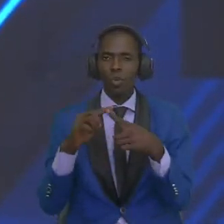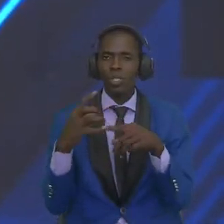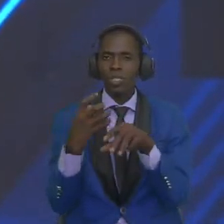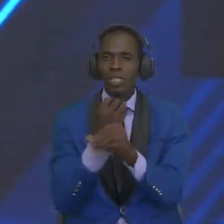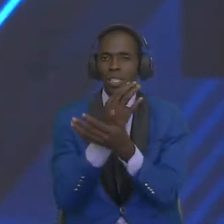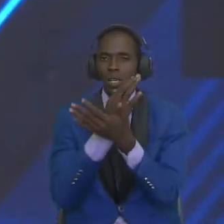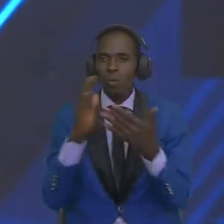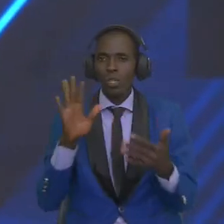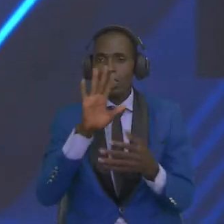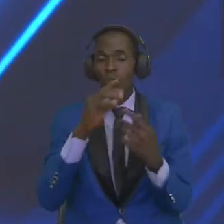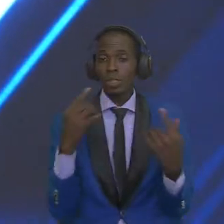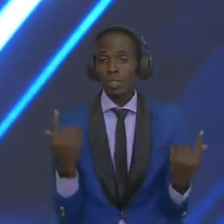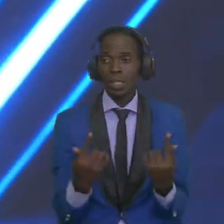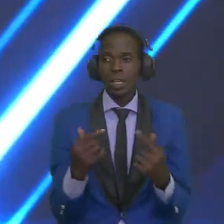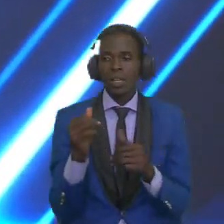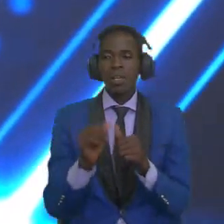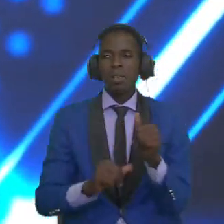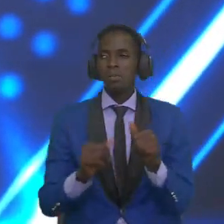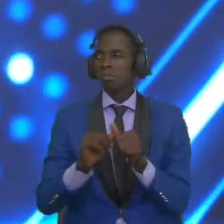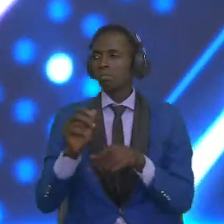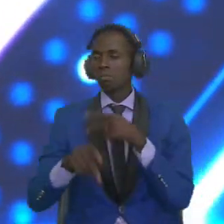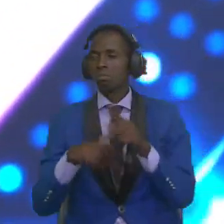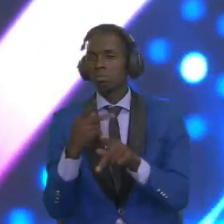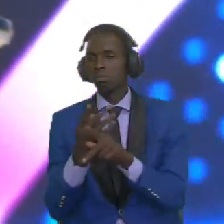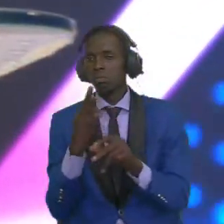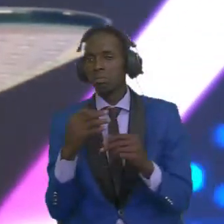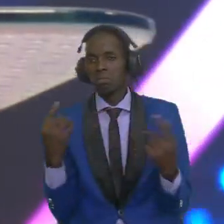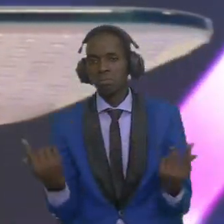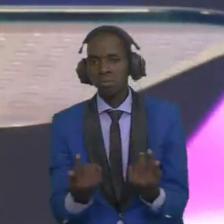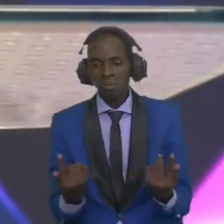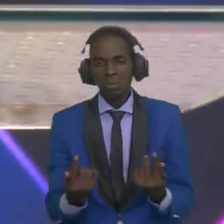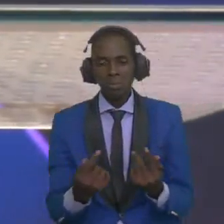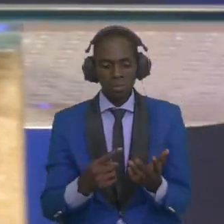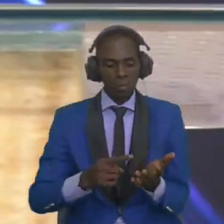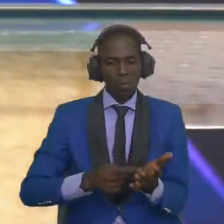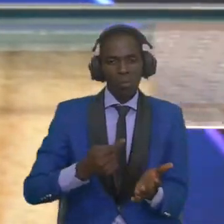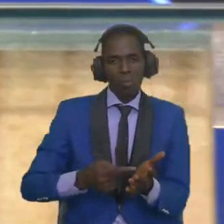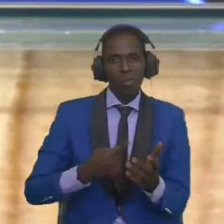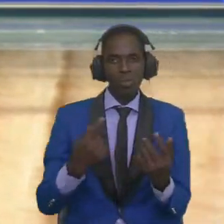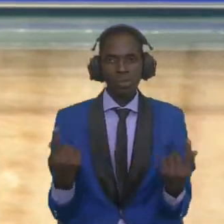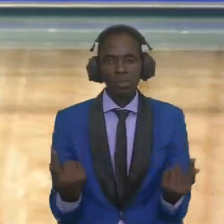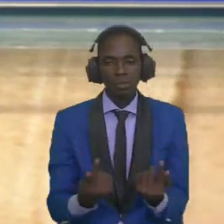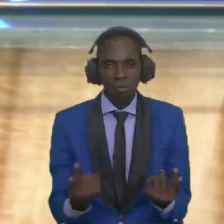sin, every form of sin, occasional sin,